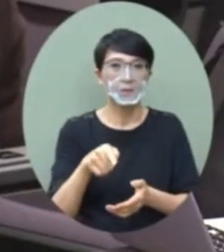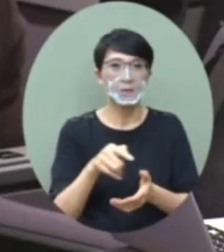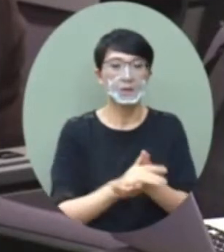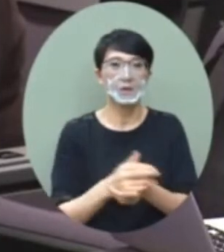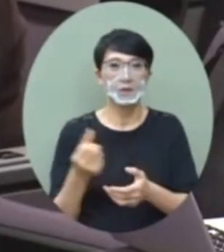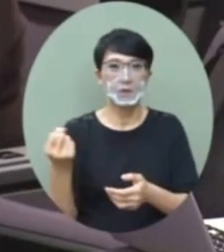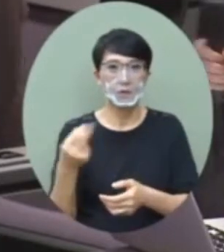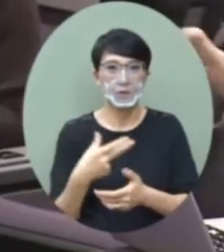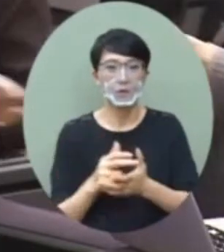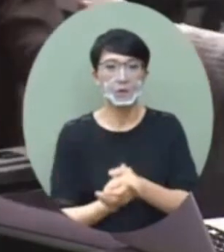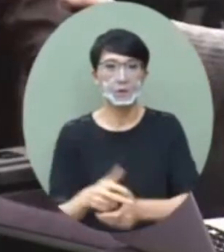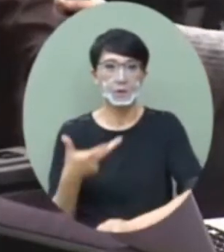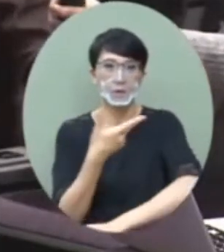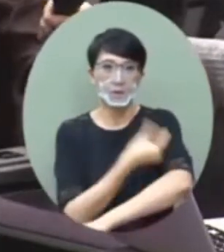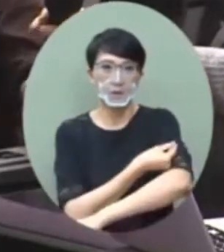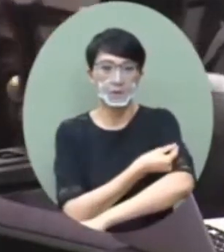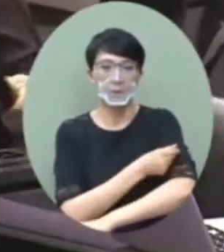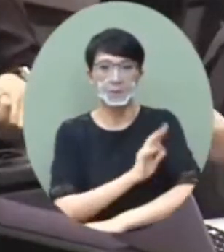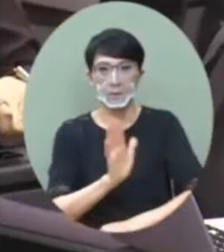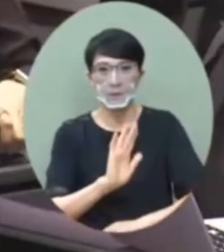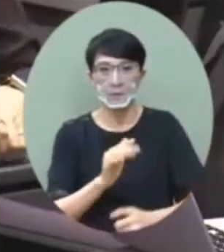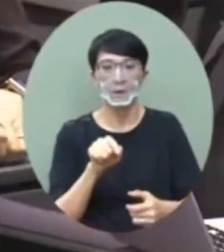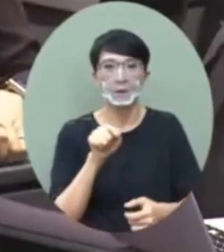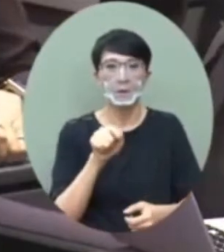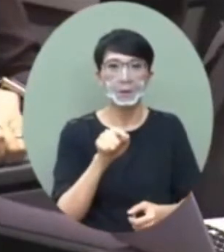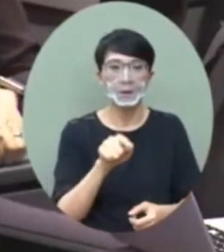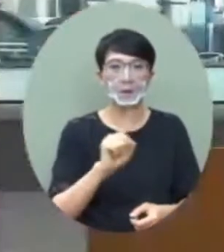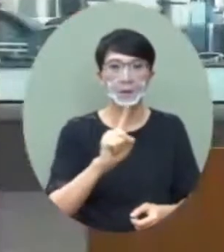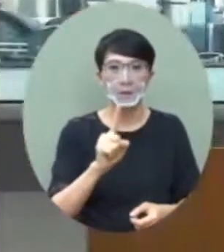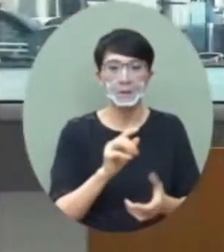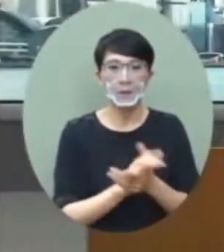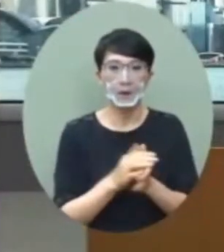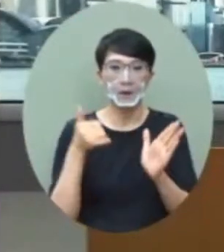For the drug of the